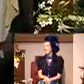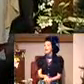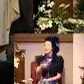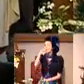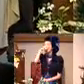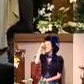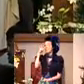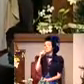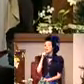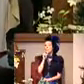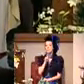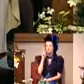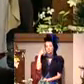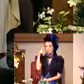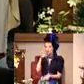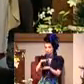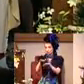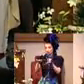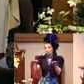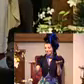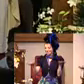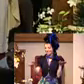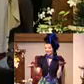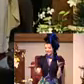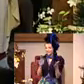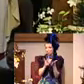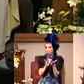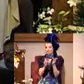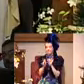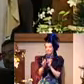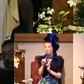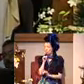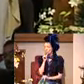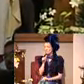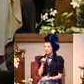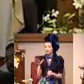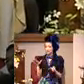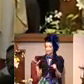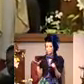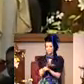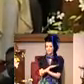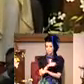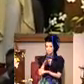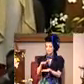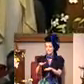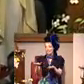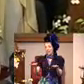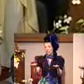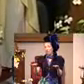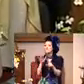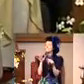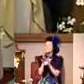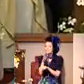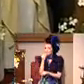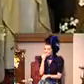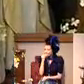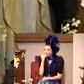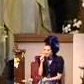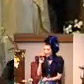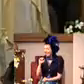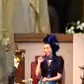Because if it wasn't for the children, Jesus wouldn't have been able to complete the meal. Amen?